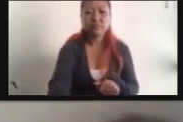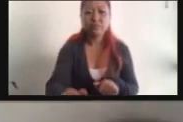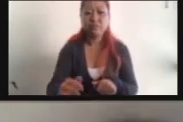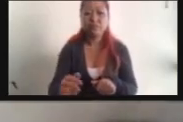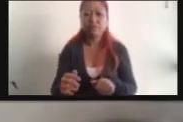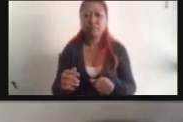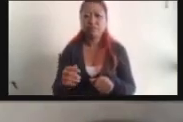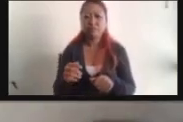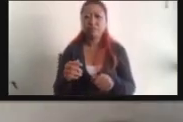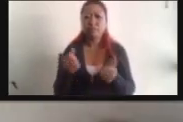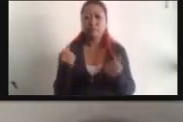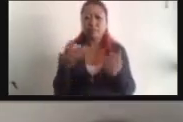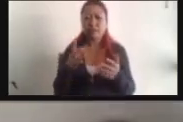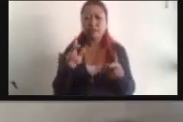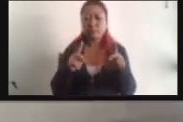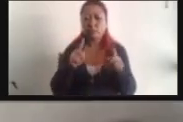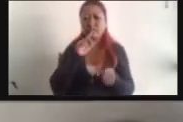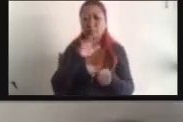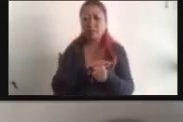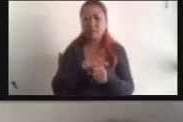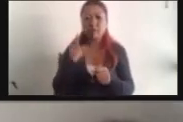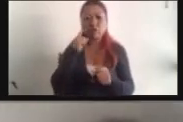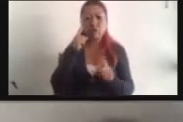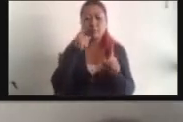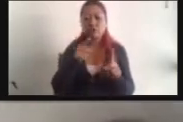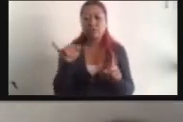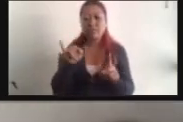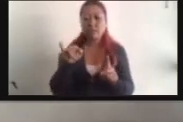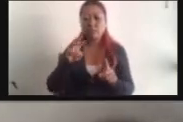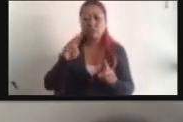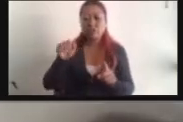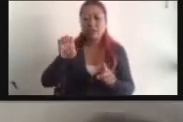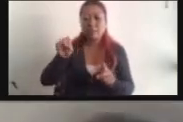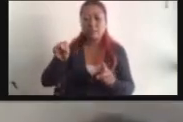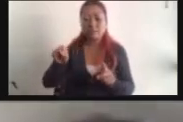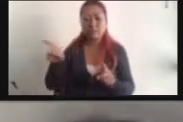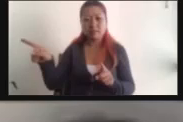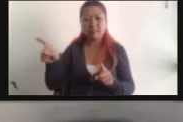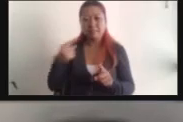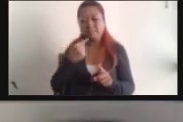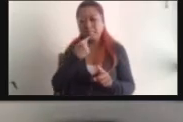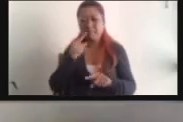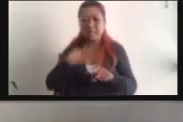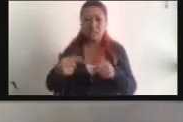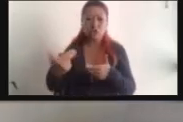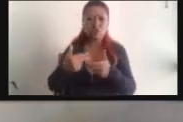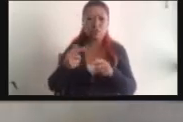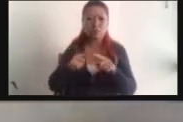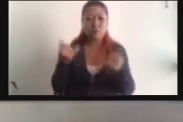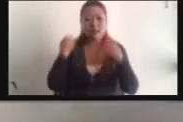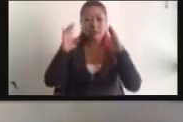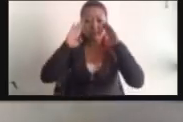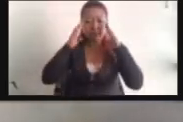is unfortunately disappointed to not be able to be here, but he is focusing on NASA's mission at this